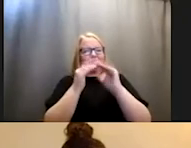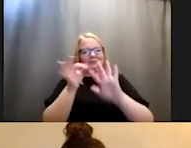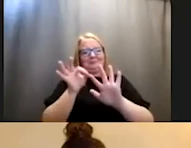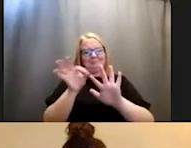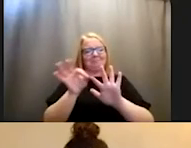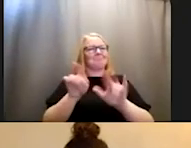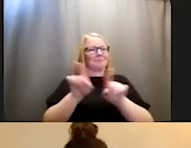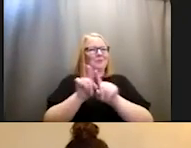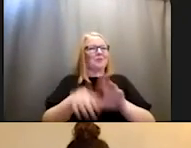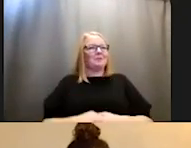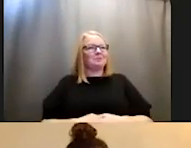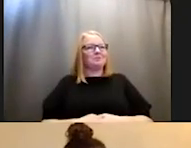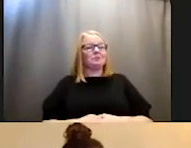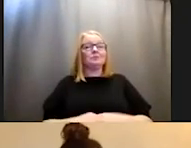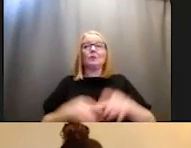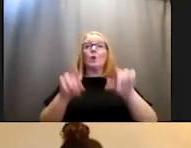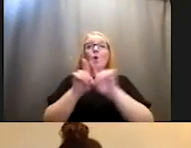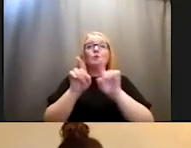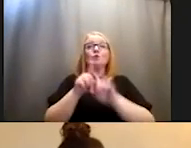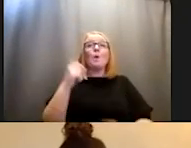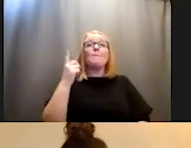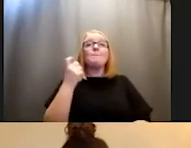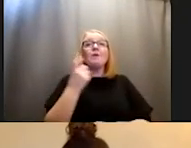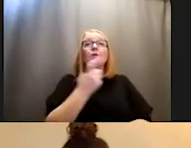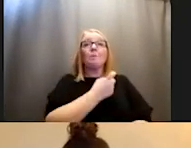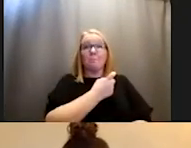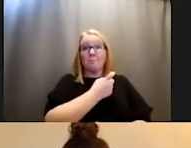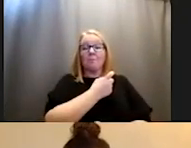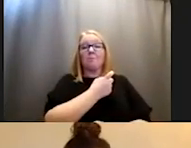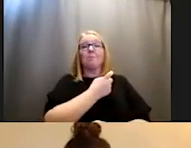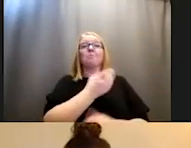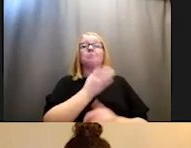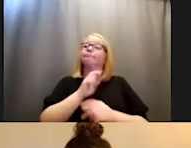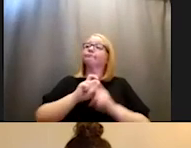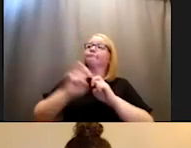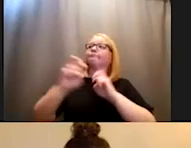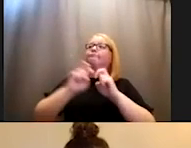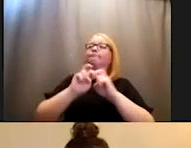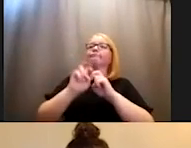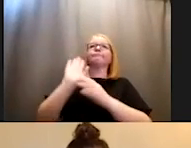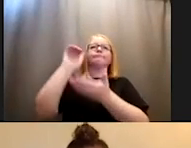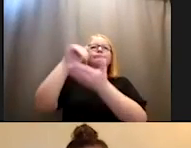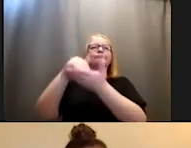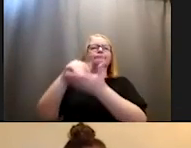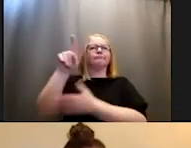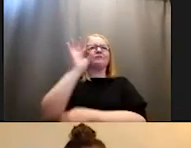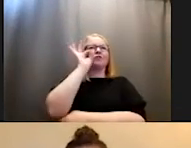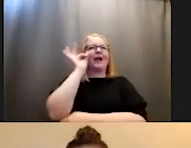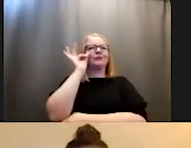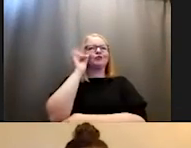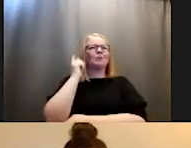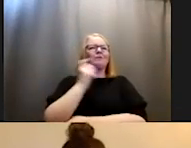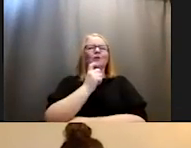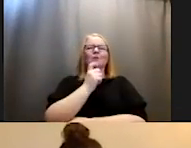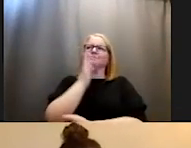She also moved into the perfume market. She travelled to Grasse, so the home of traditional French perfume, to realise her vision of a scent